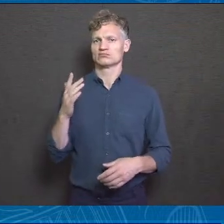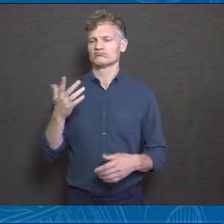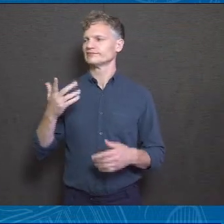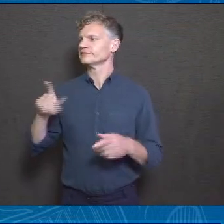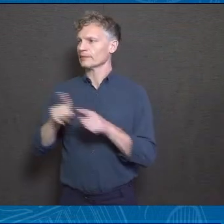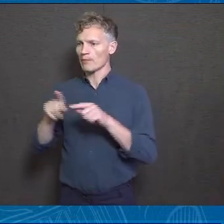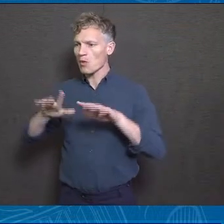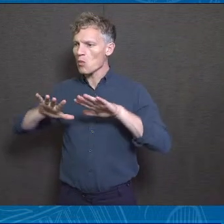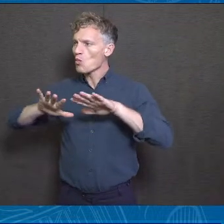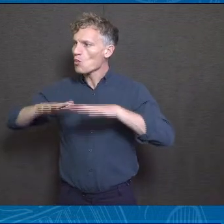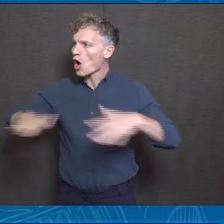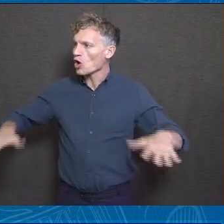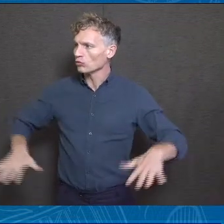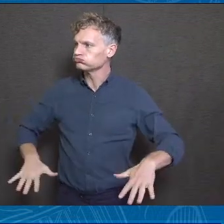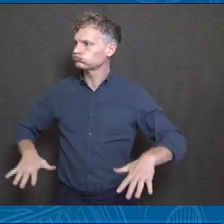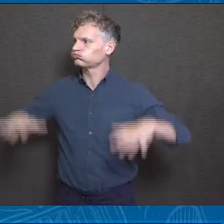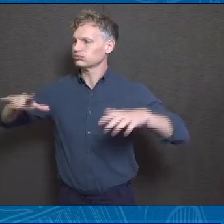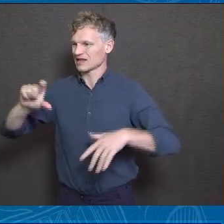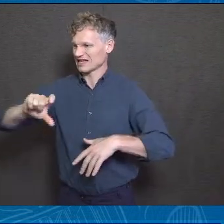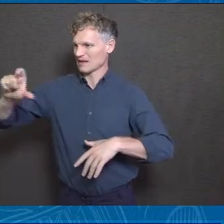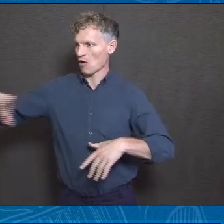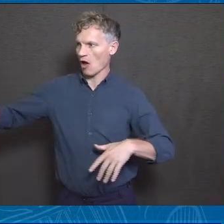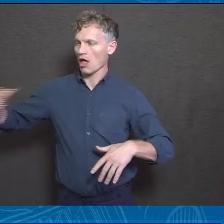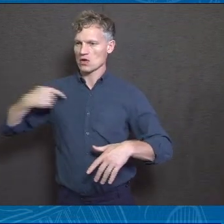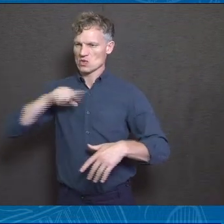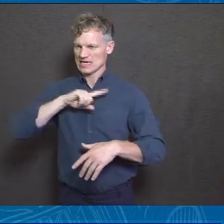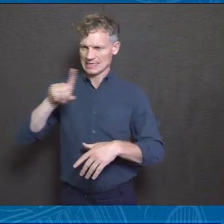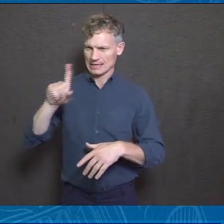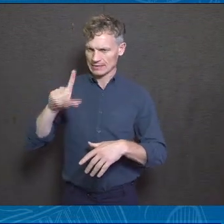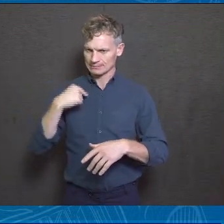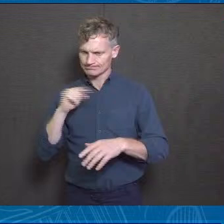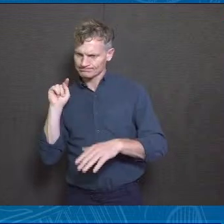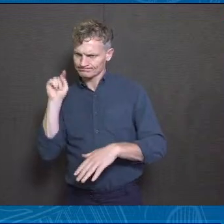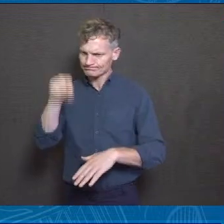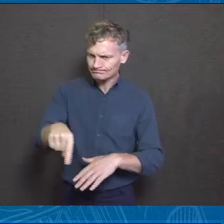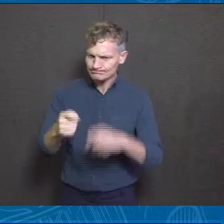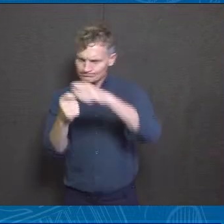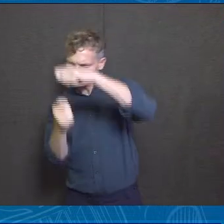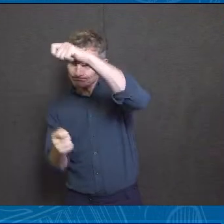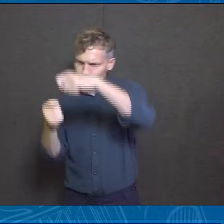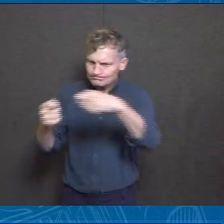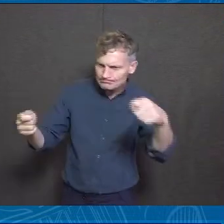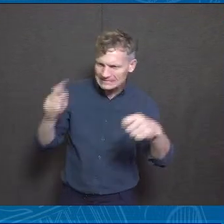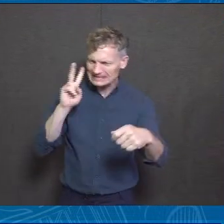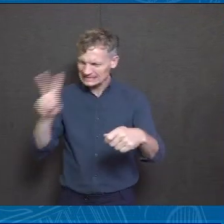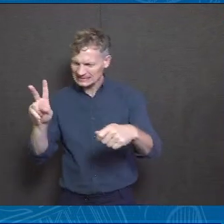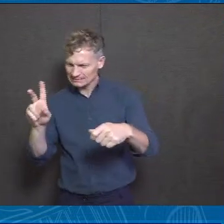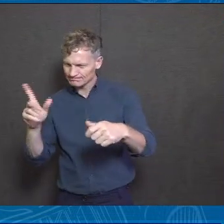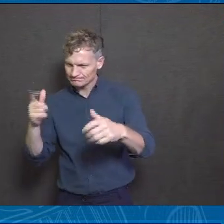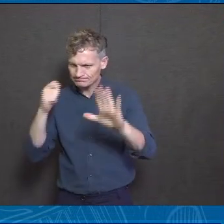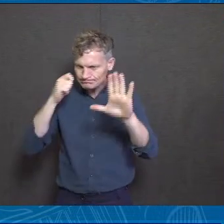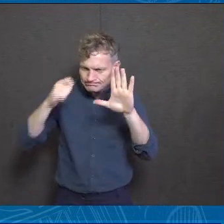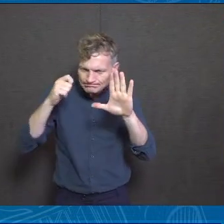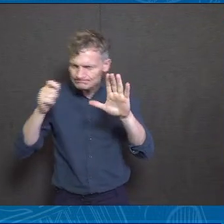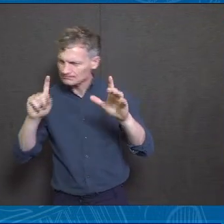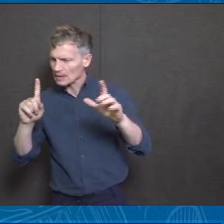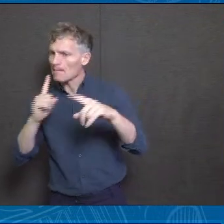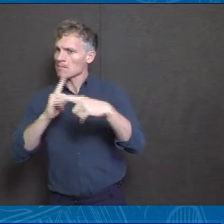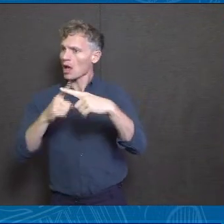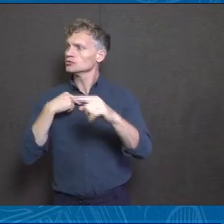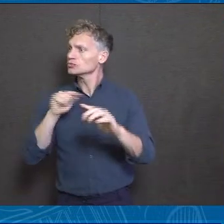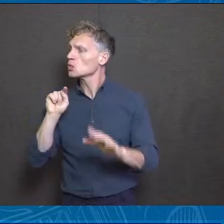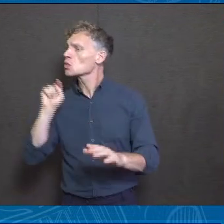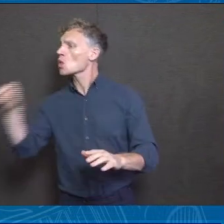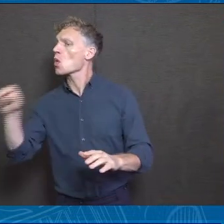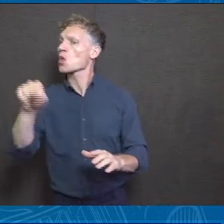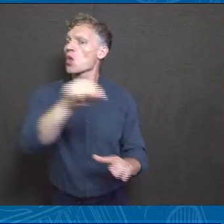assessment, where we did this assessment based on the satellite, but we are also going to the communities to understand their perspective of the